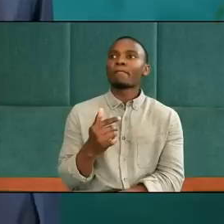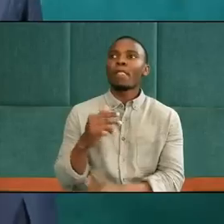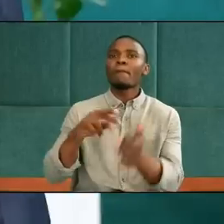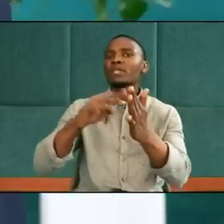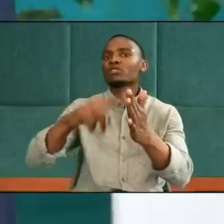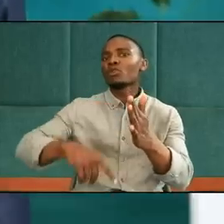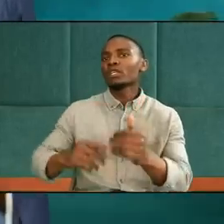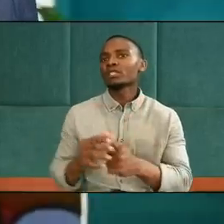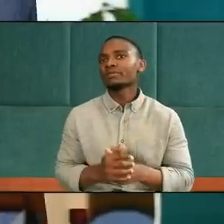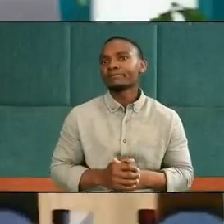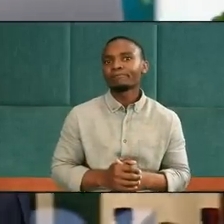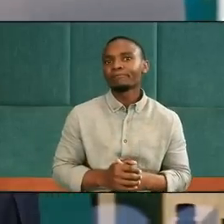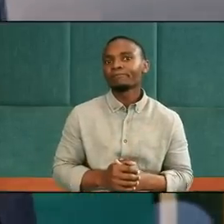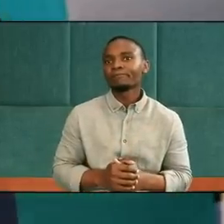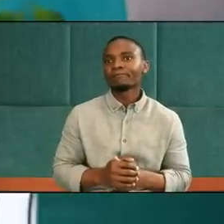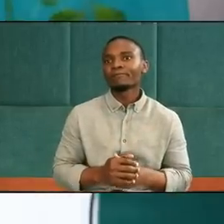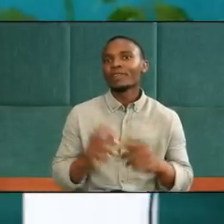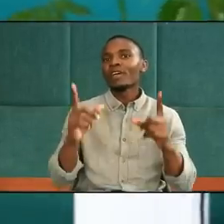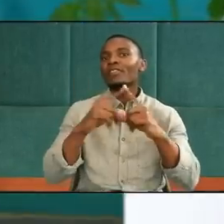Oh, you don't know?